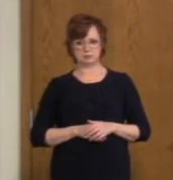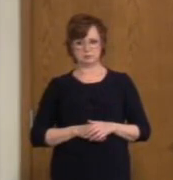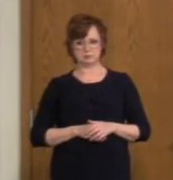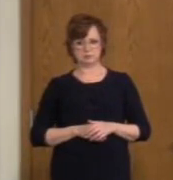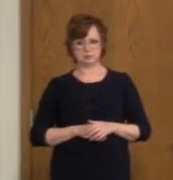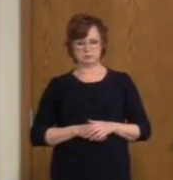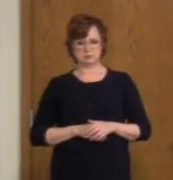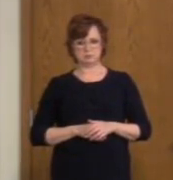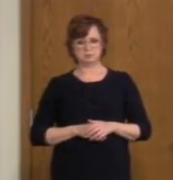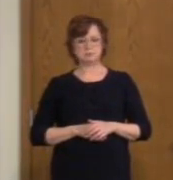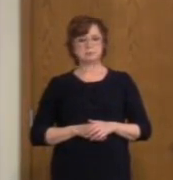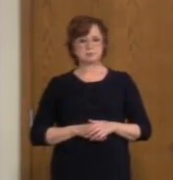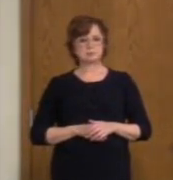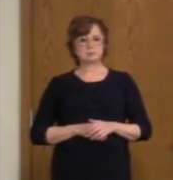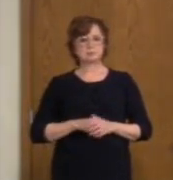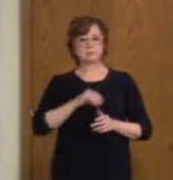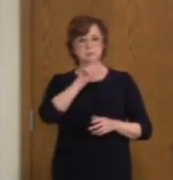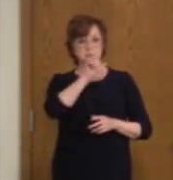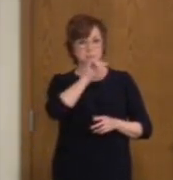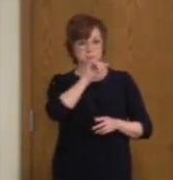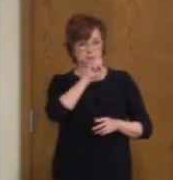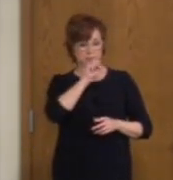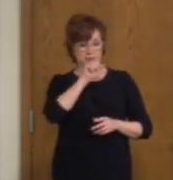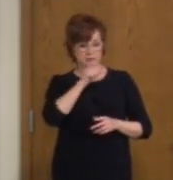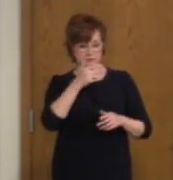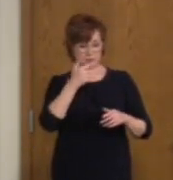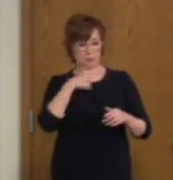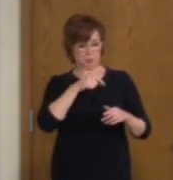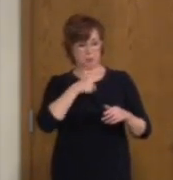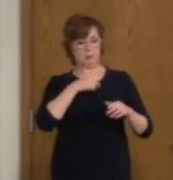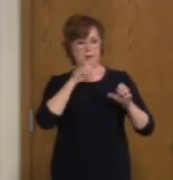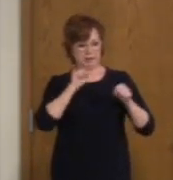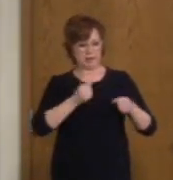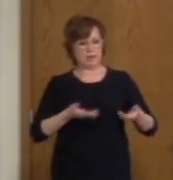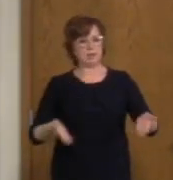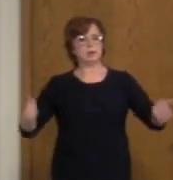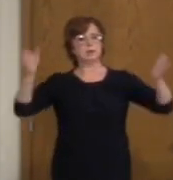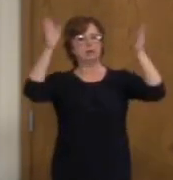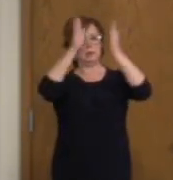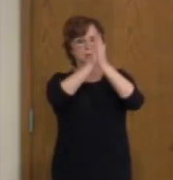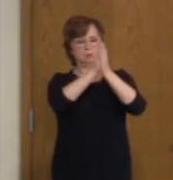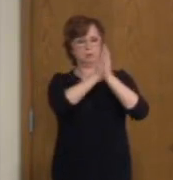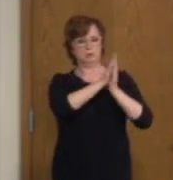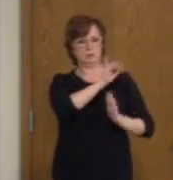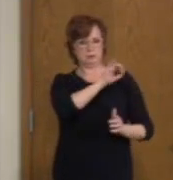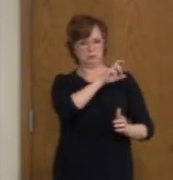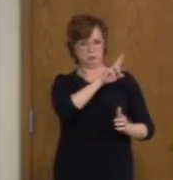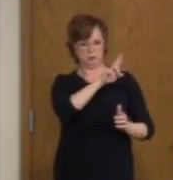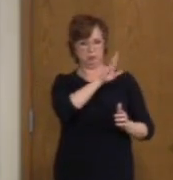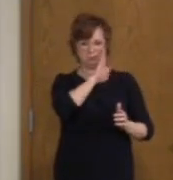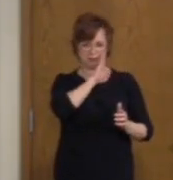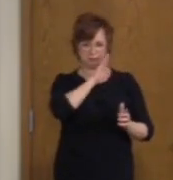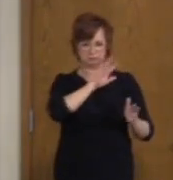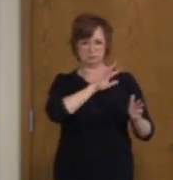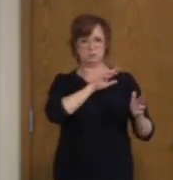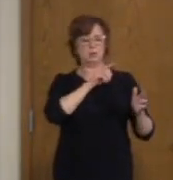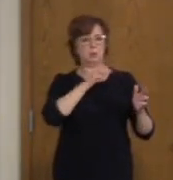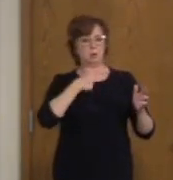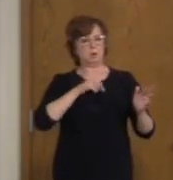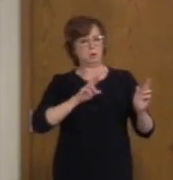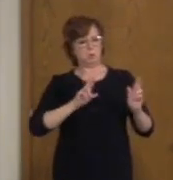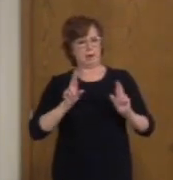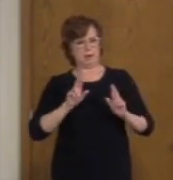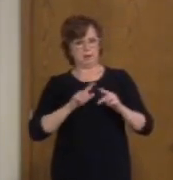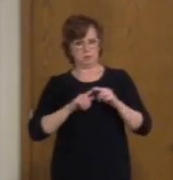Lisa, as I've already pointed out, we do have the ability to double the number of ICU beds across the system. We've already made a move to do some